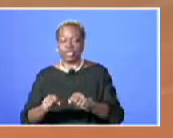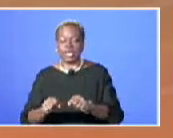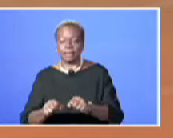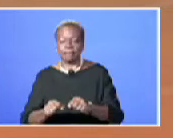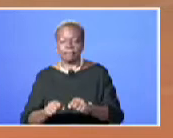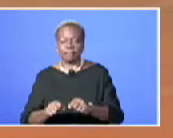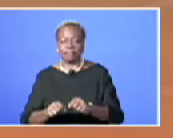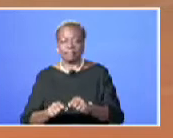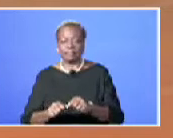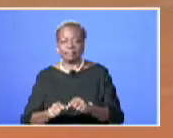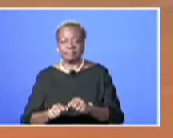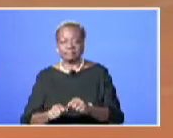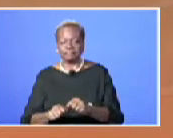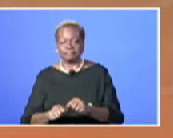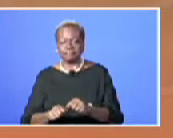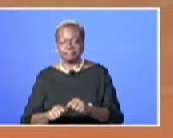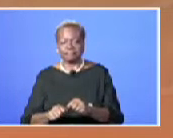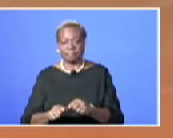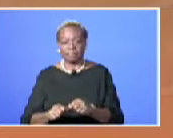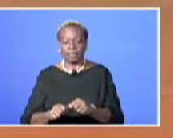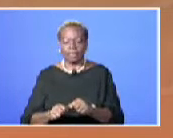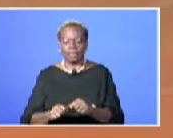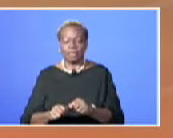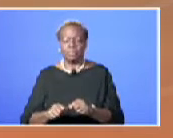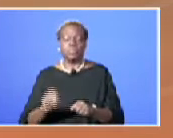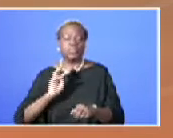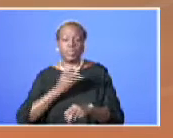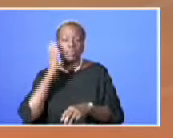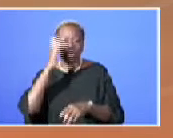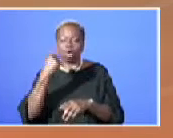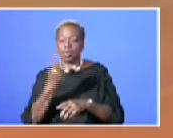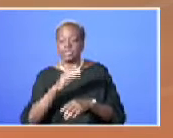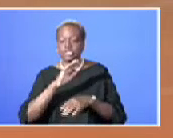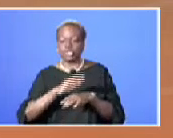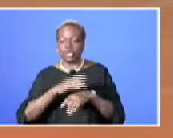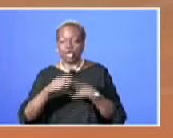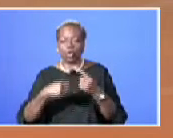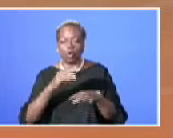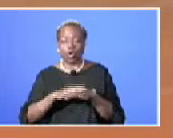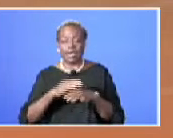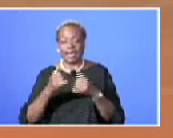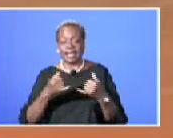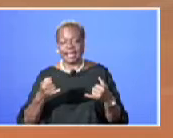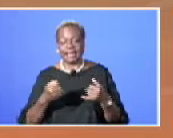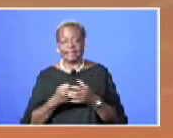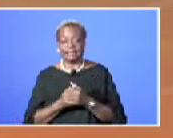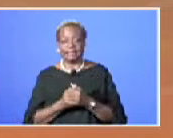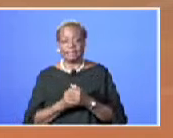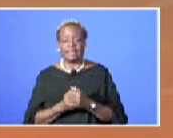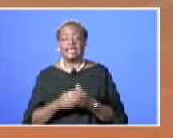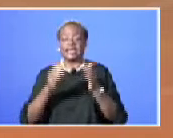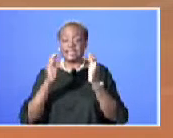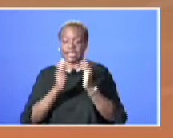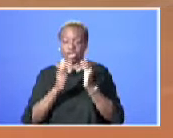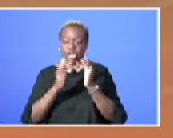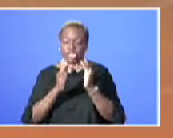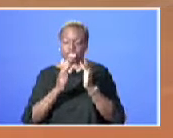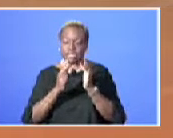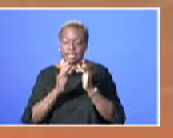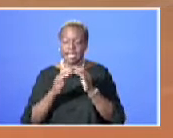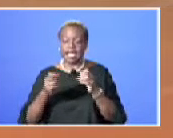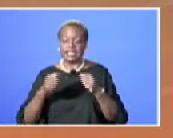even under the umbrella that we are under, we always go online. So with the technology in place, it isn't anything that, you know, has brought us to a